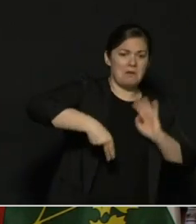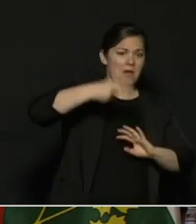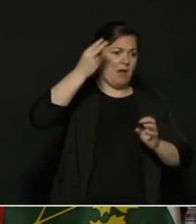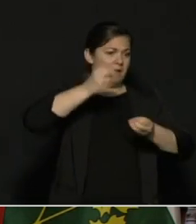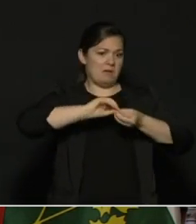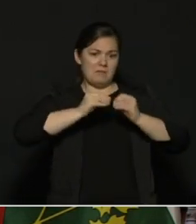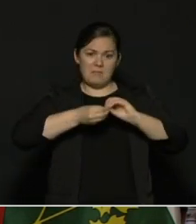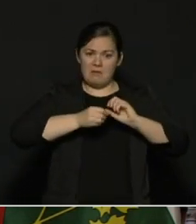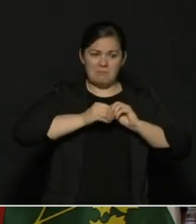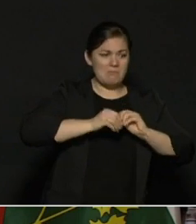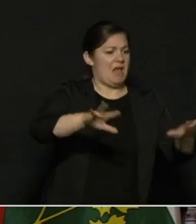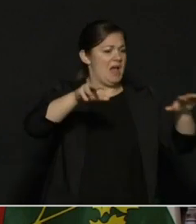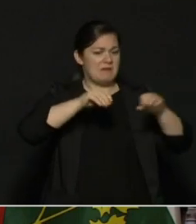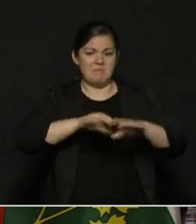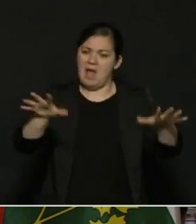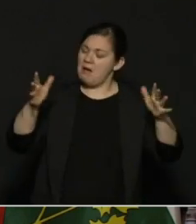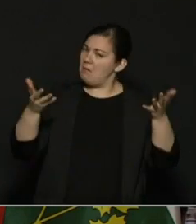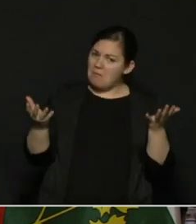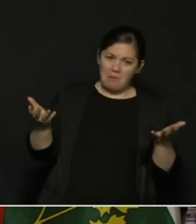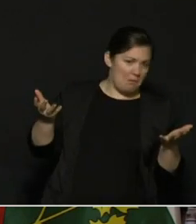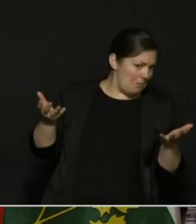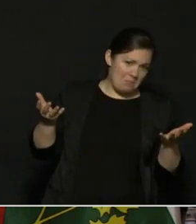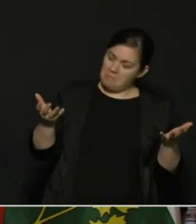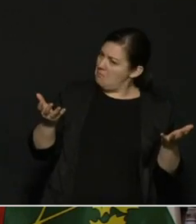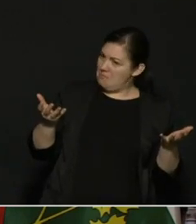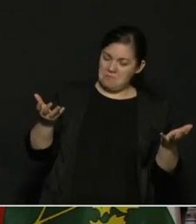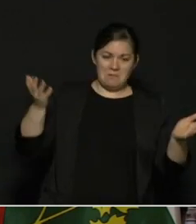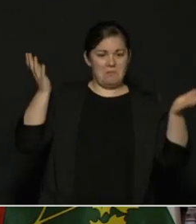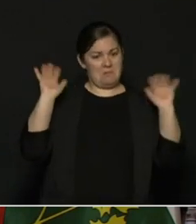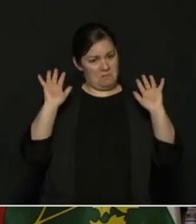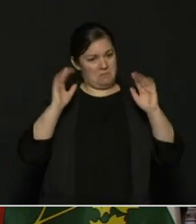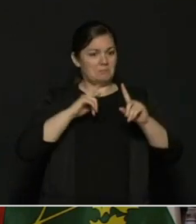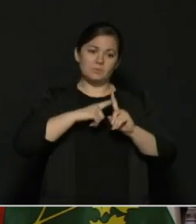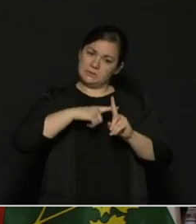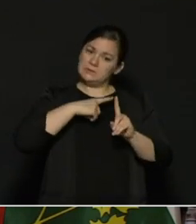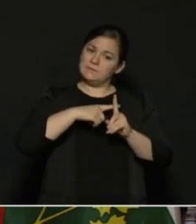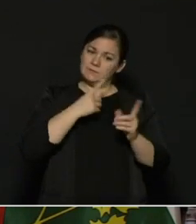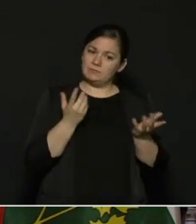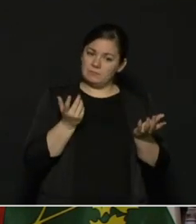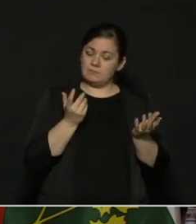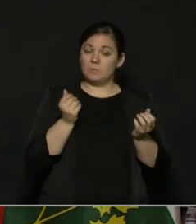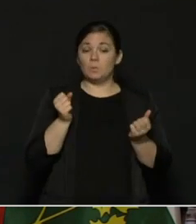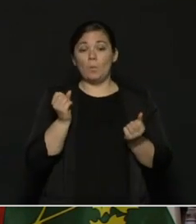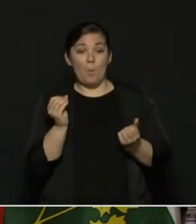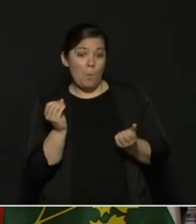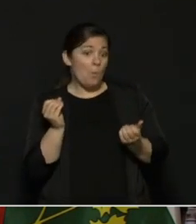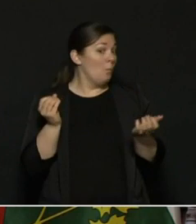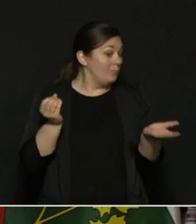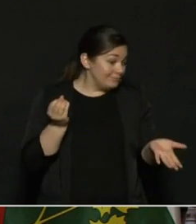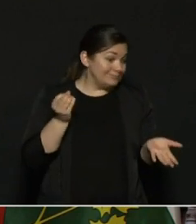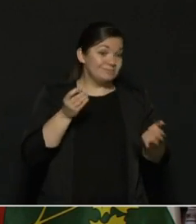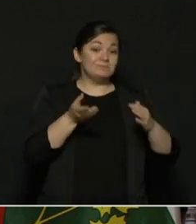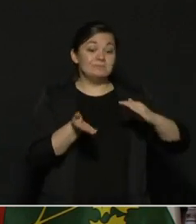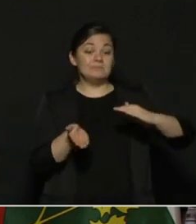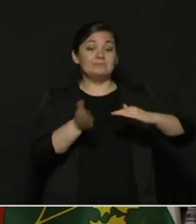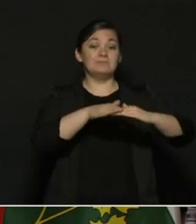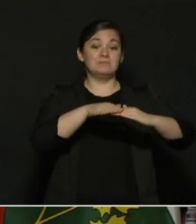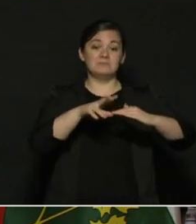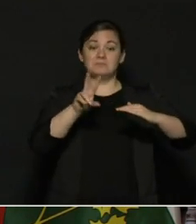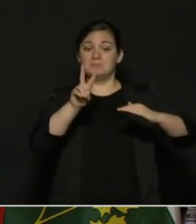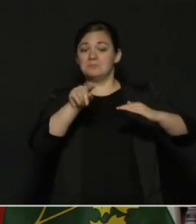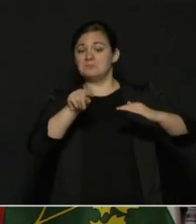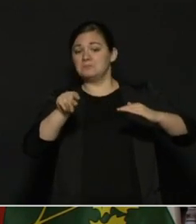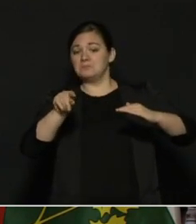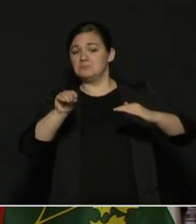far. And that's reassuring. And that base is there. So that hasn't bumped up the rate that high. But you have these two events happening, the